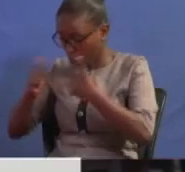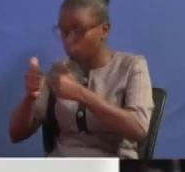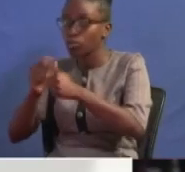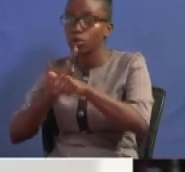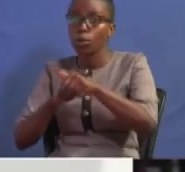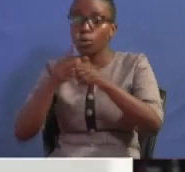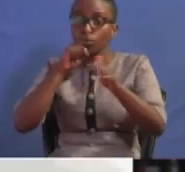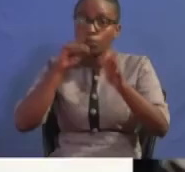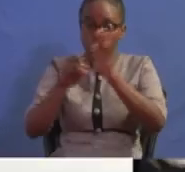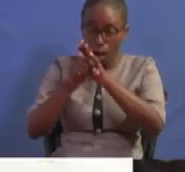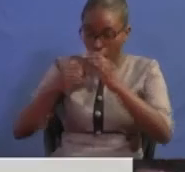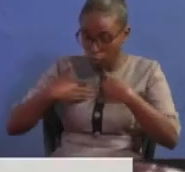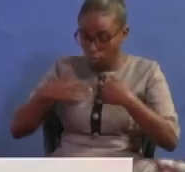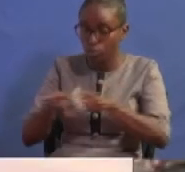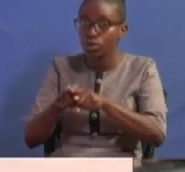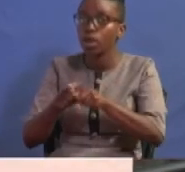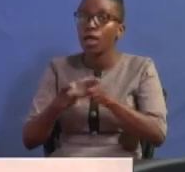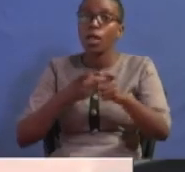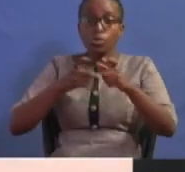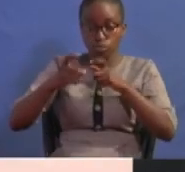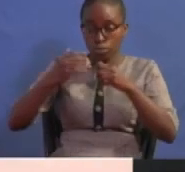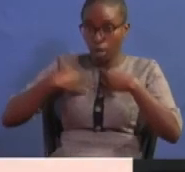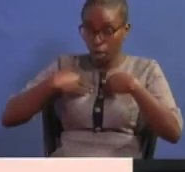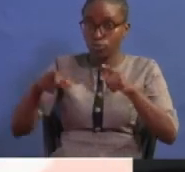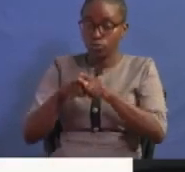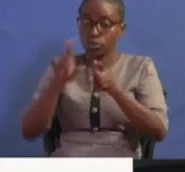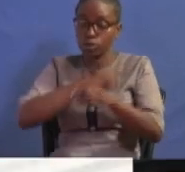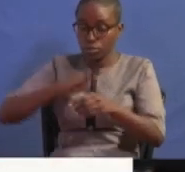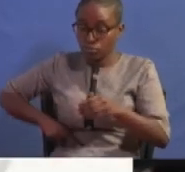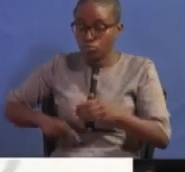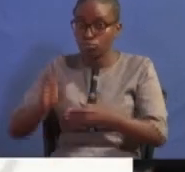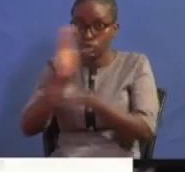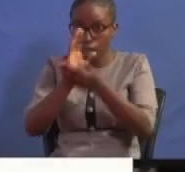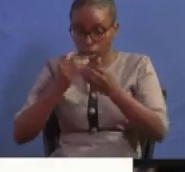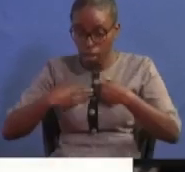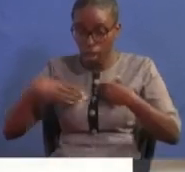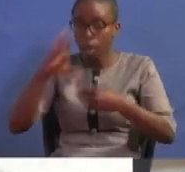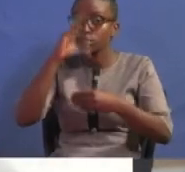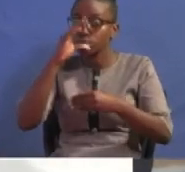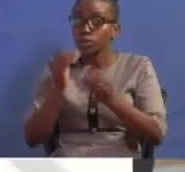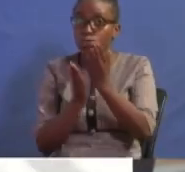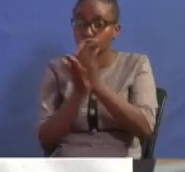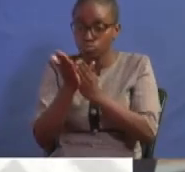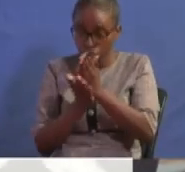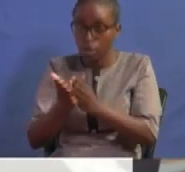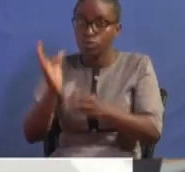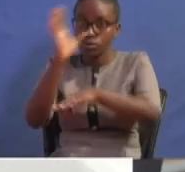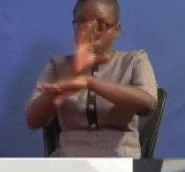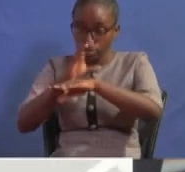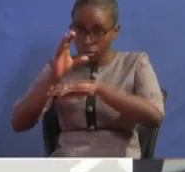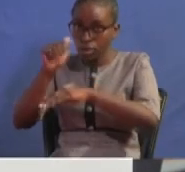to introduce a code of conduct for Kenyan religious centers. Speaking during a church service on Sunday in AIC Milimani,